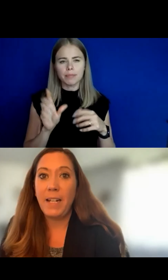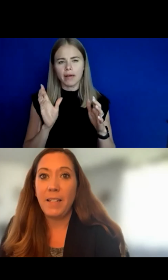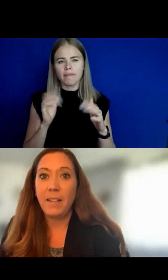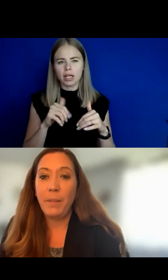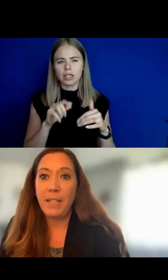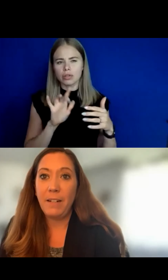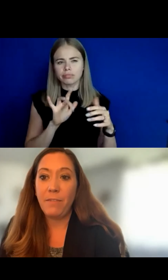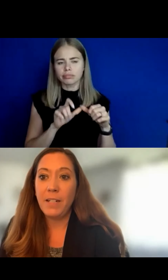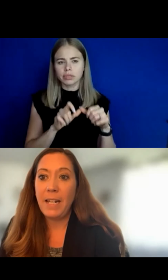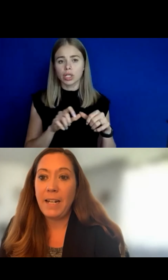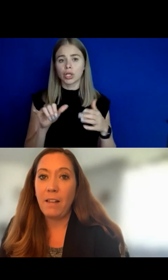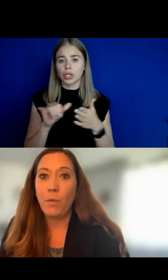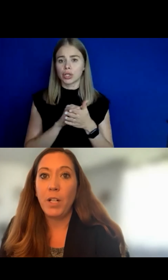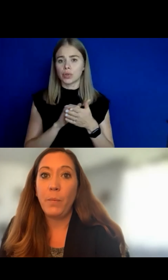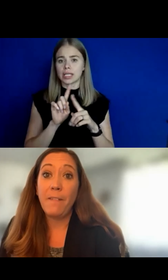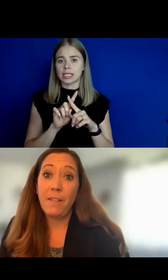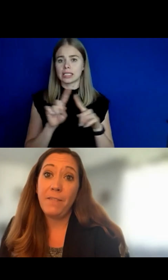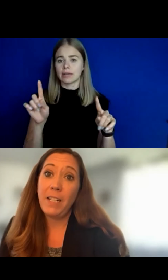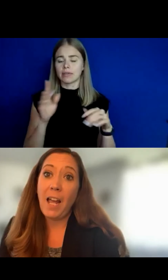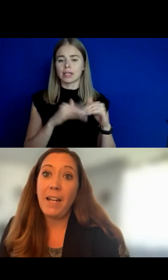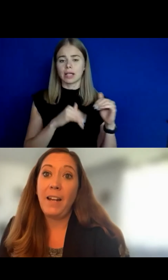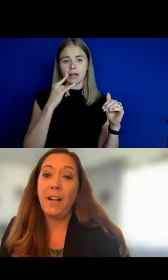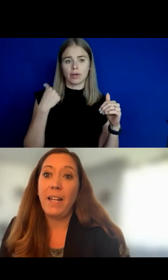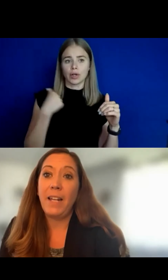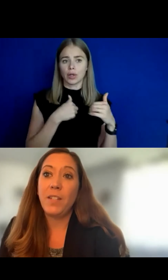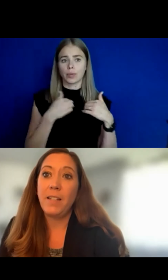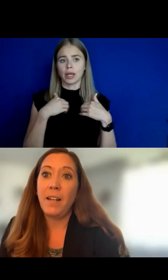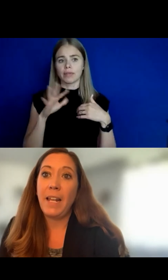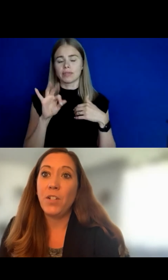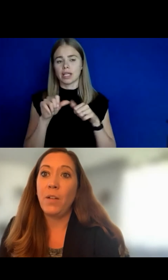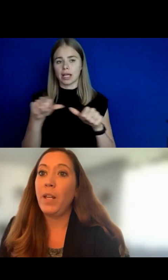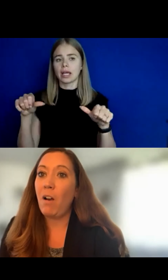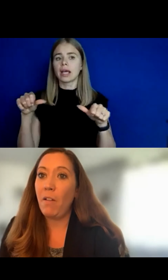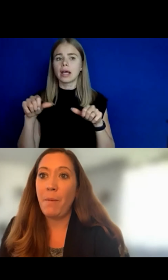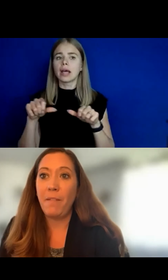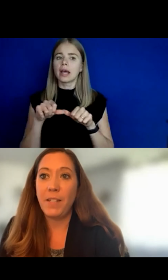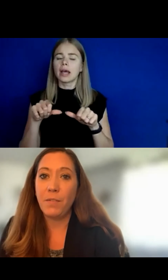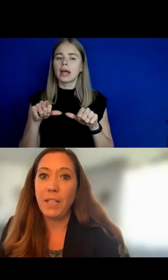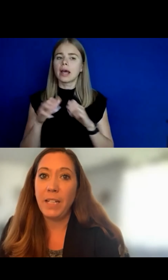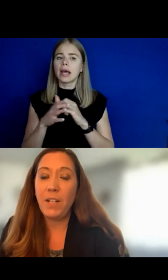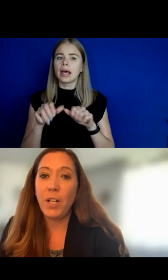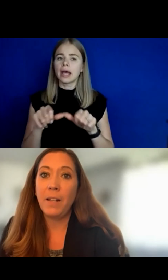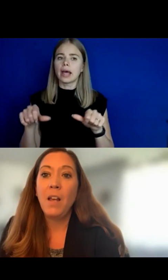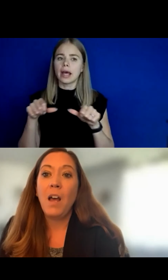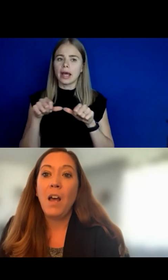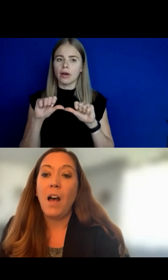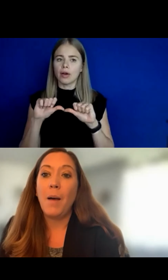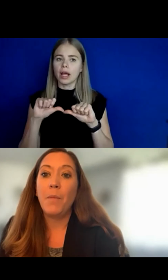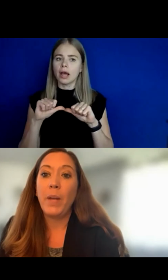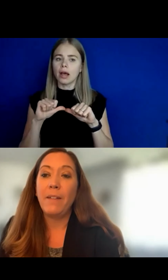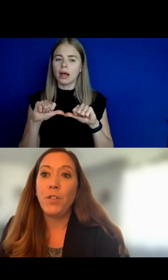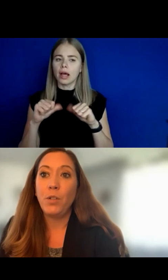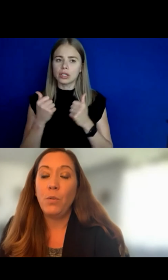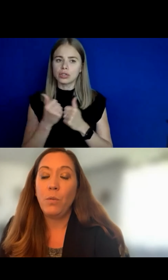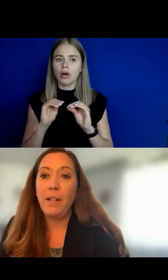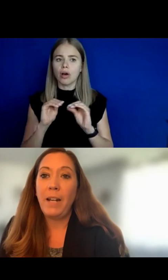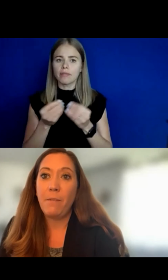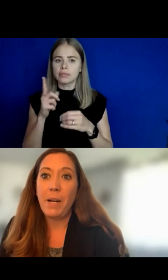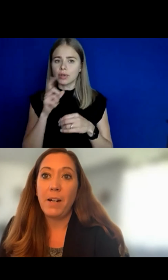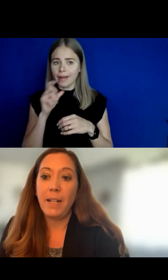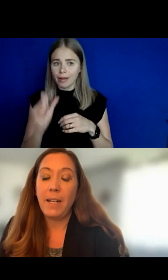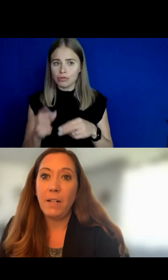York State is a little bit different than California. We have 59 area agencies on aging. We call them offices for the aging. We have